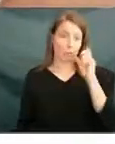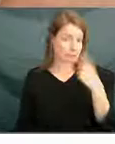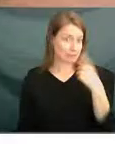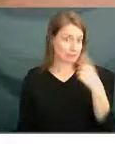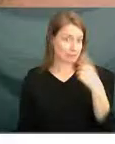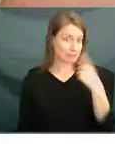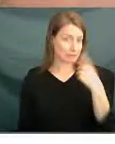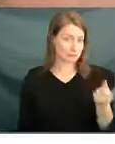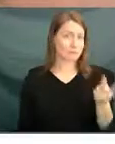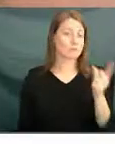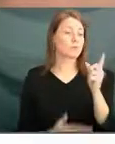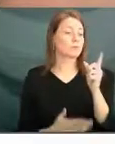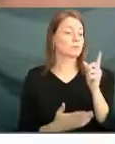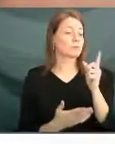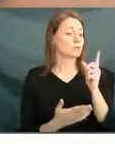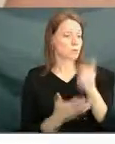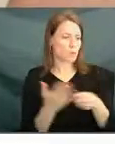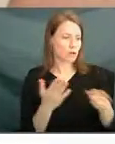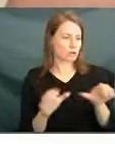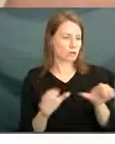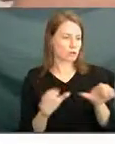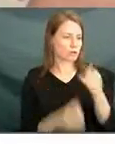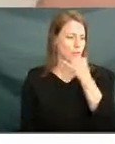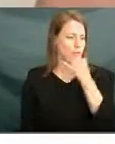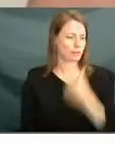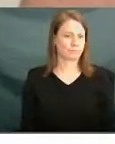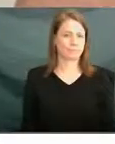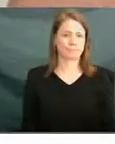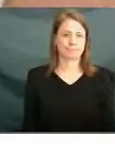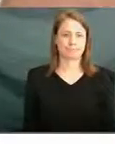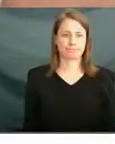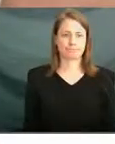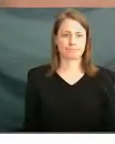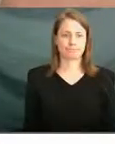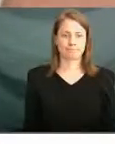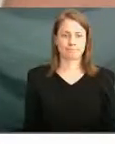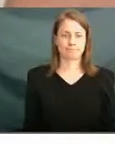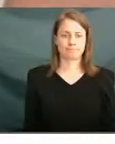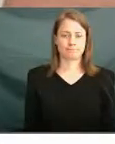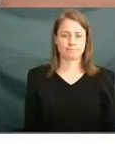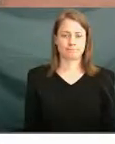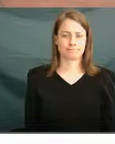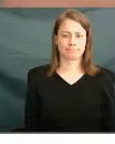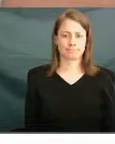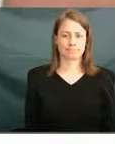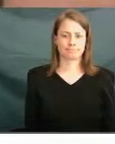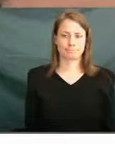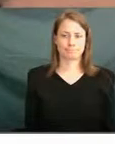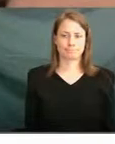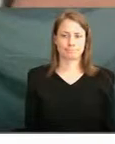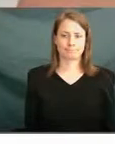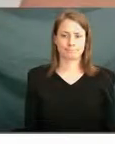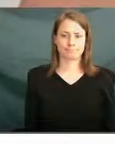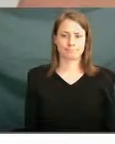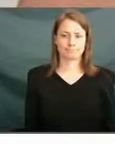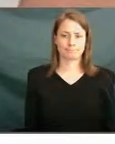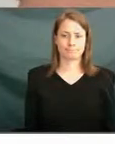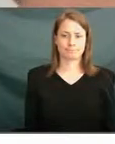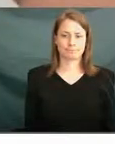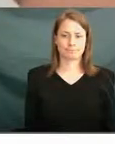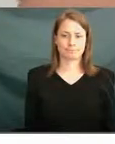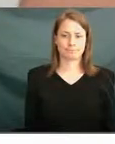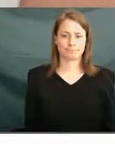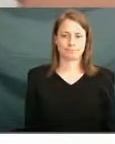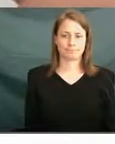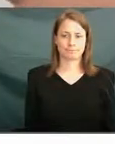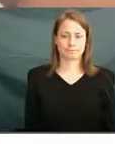og gjort båtturen for Sven Henrik i går til en ganske trist affære for han. Sven Henrik har blitt mobbet av